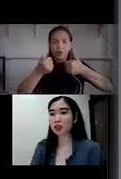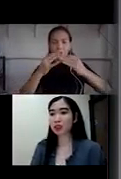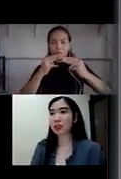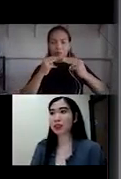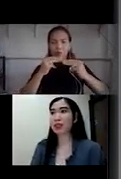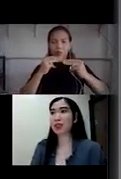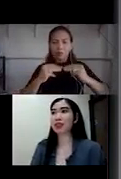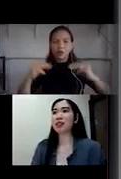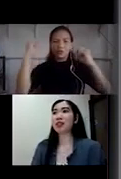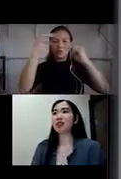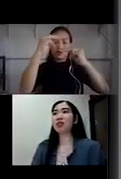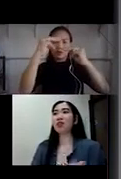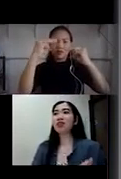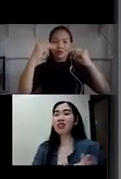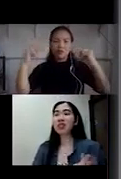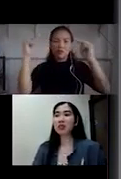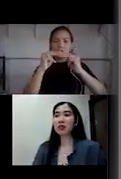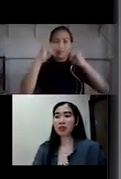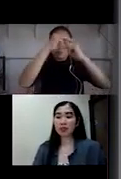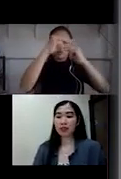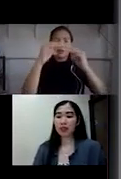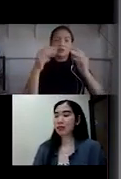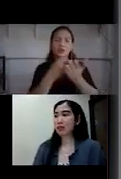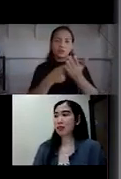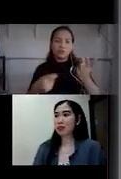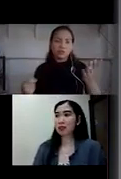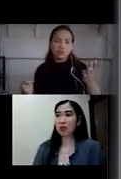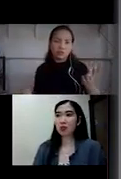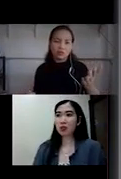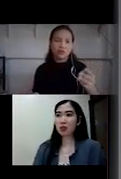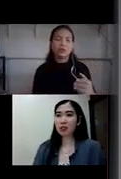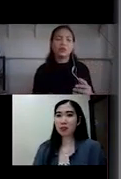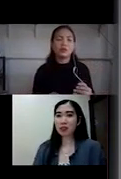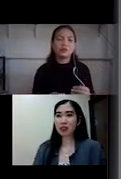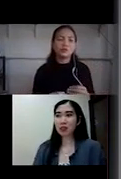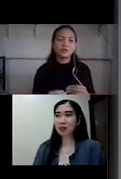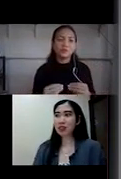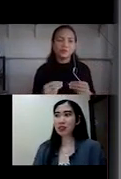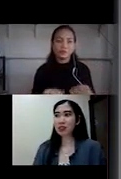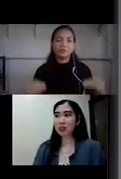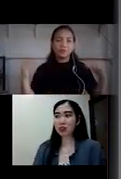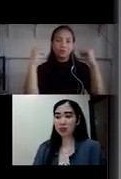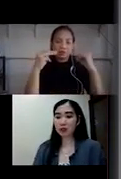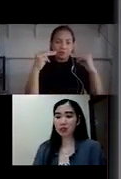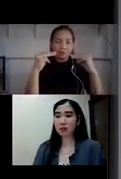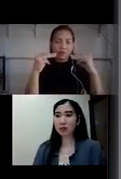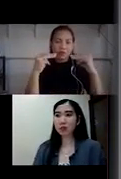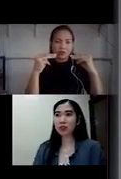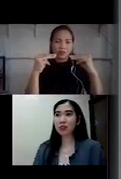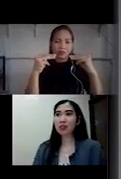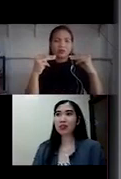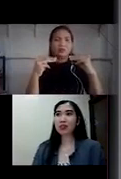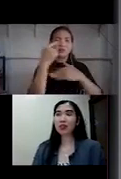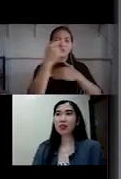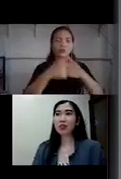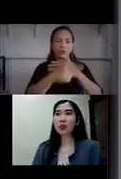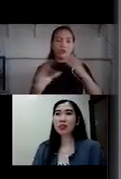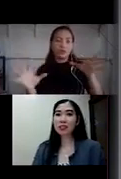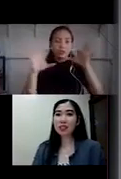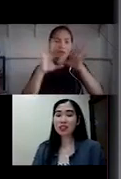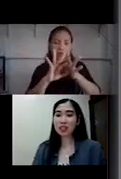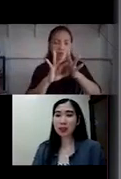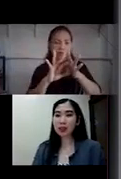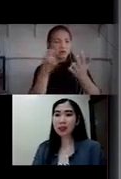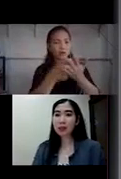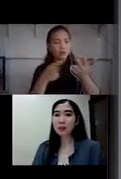tools? Yan. So first, yan, let's go. Let's maximize the Google Collaborative Tools. The first tool is